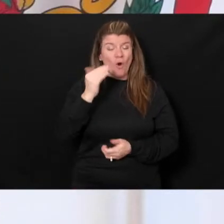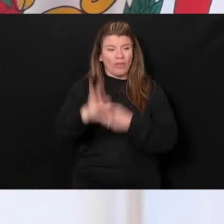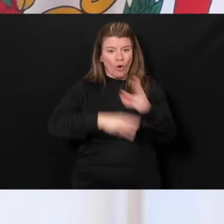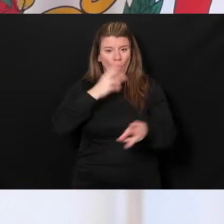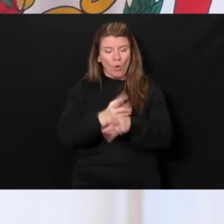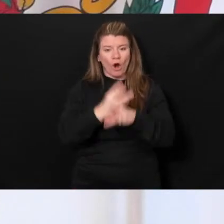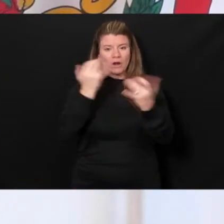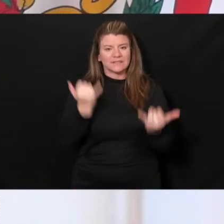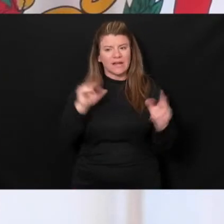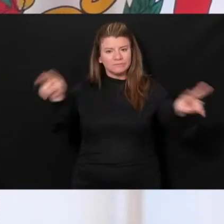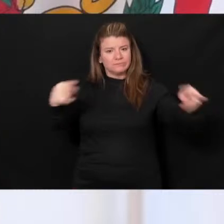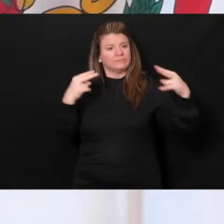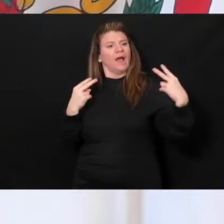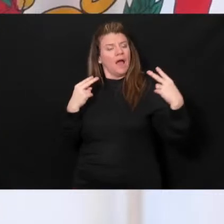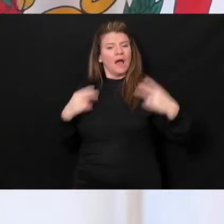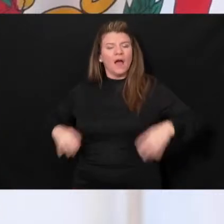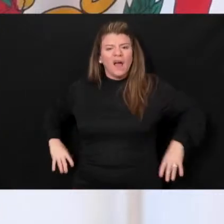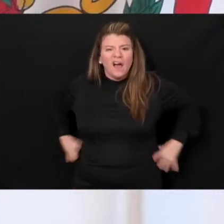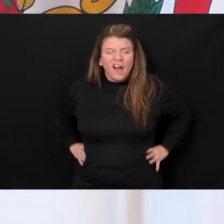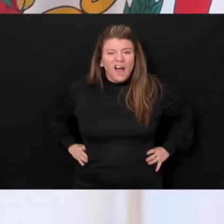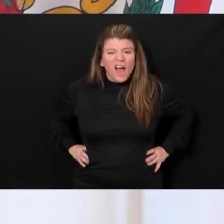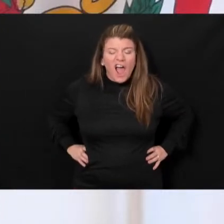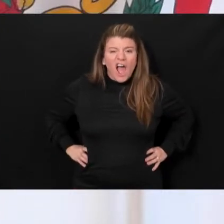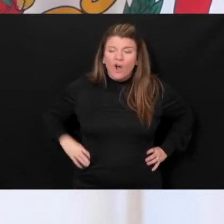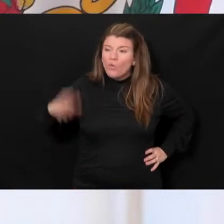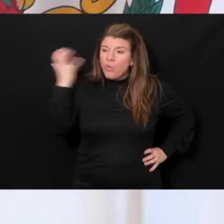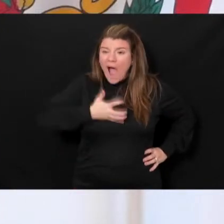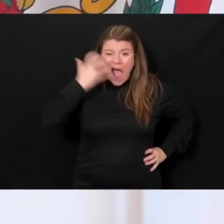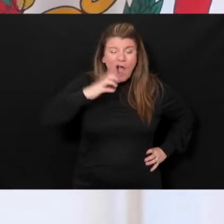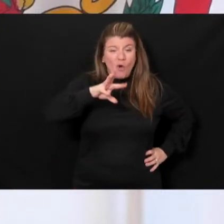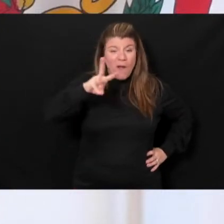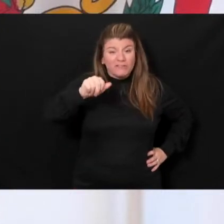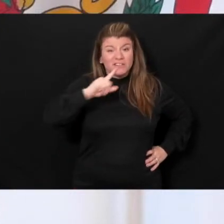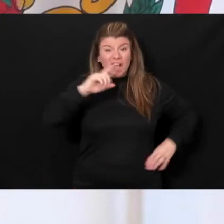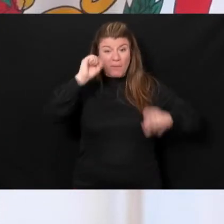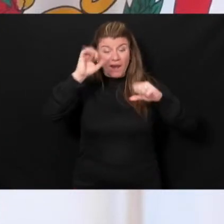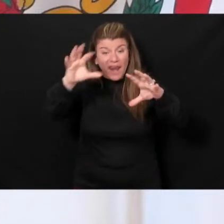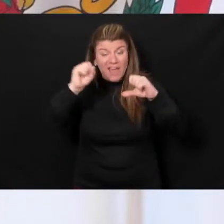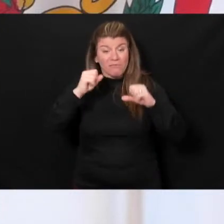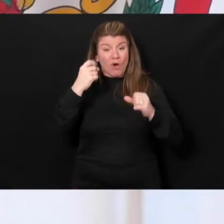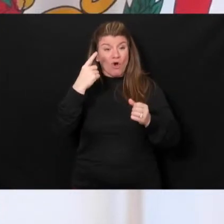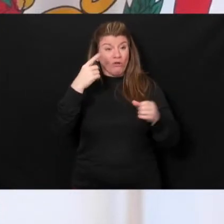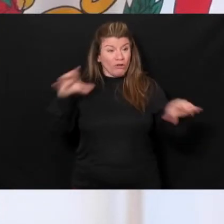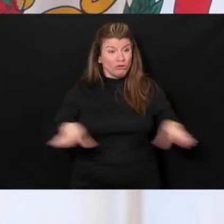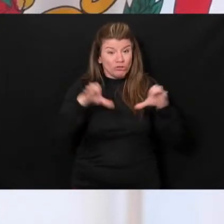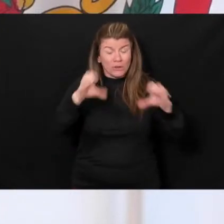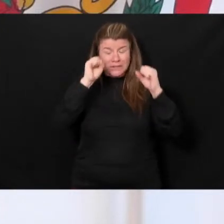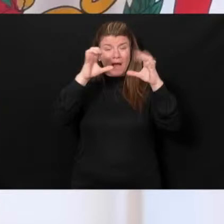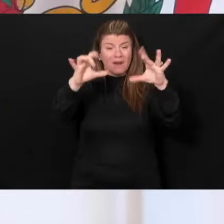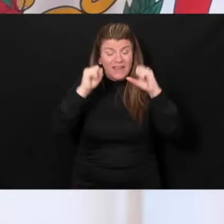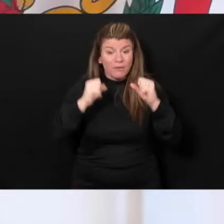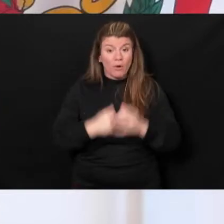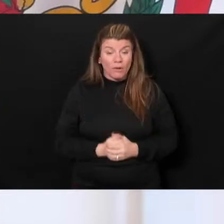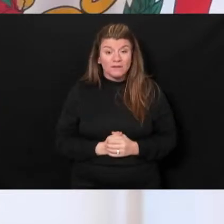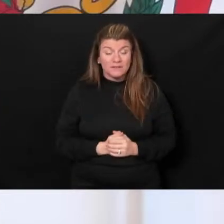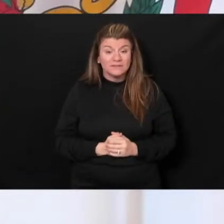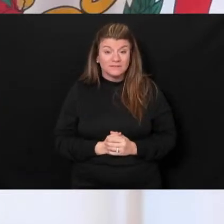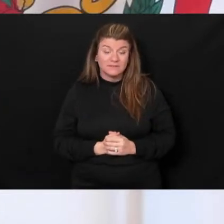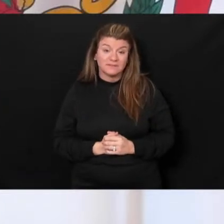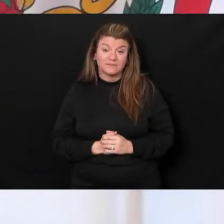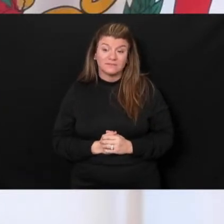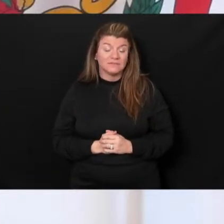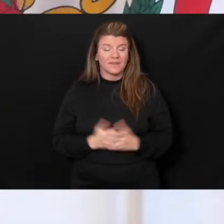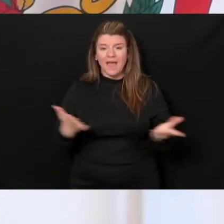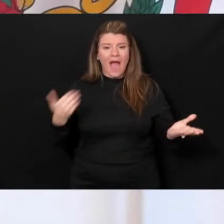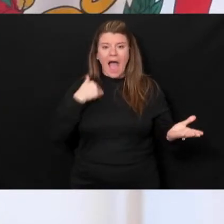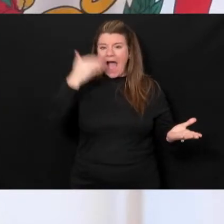back saying, dag, those people are unbelievable. What they're doing is unbelievable. You know, I